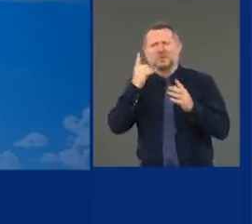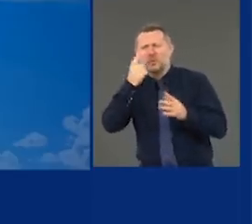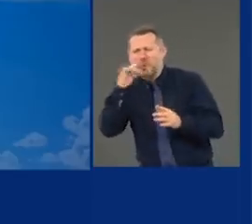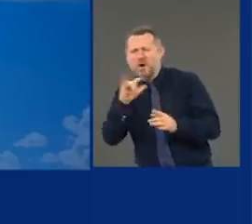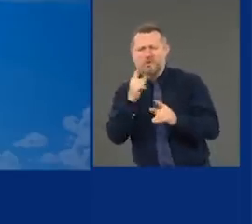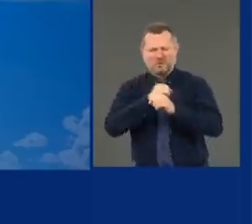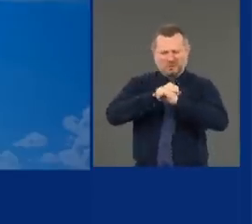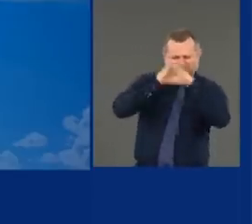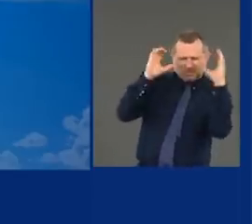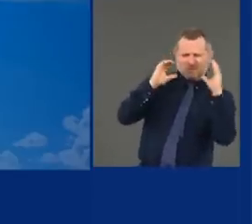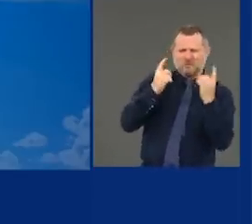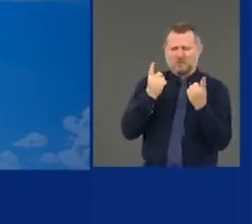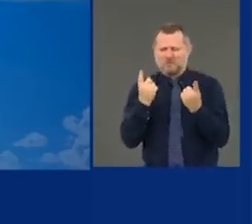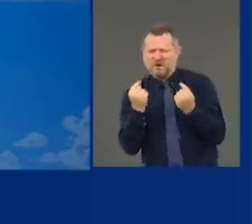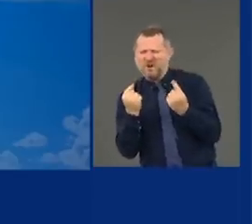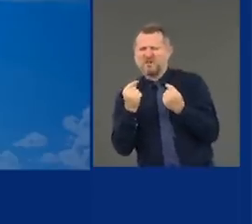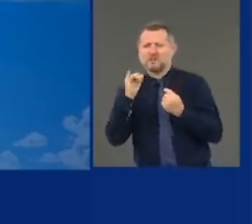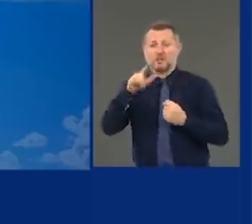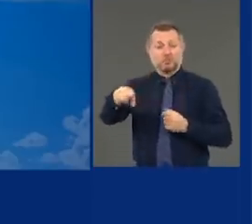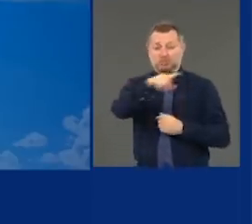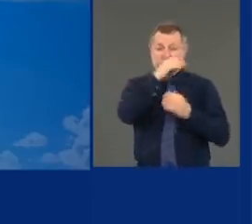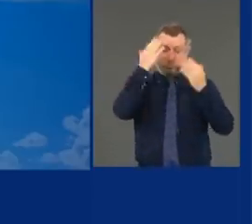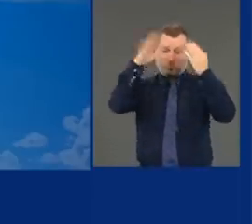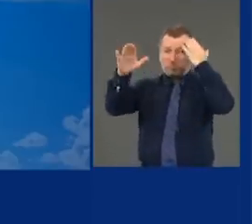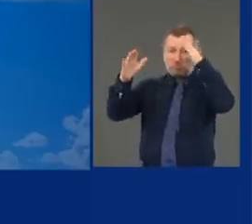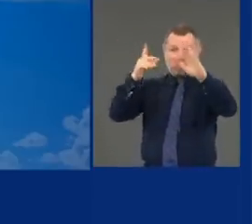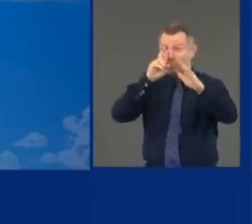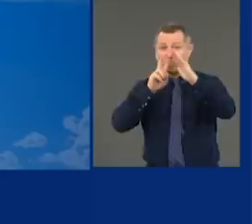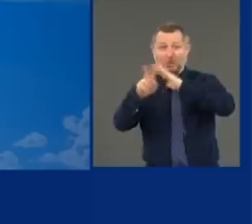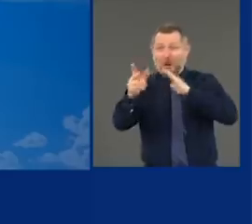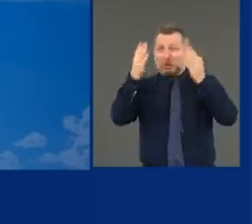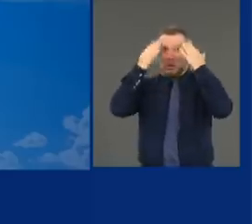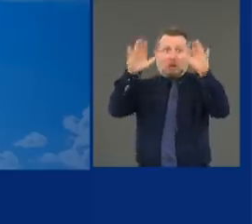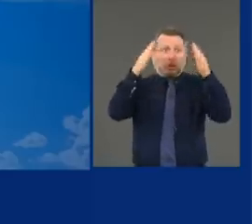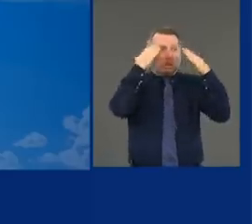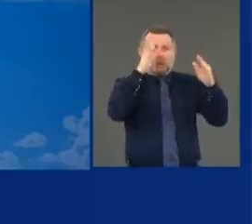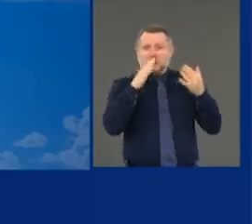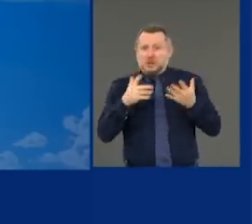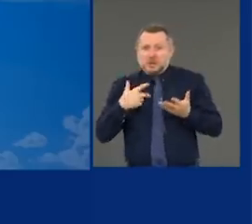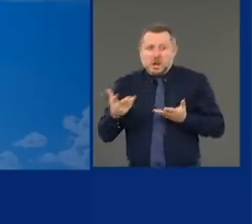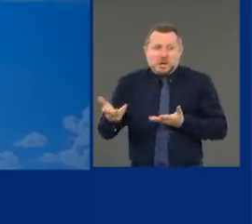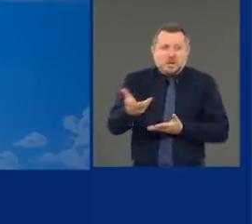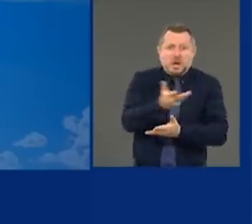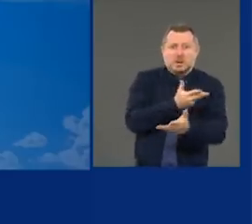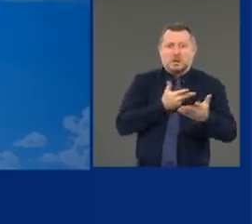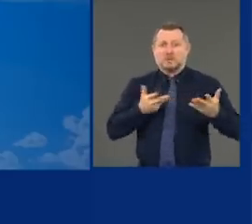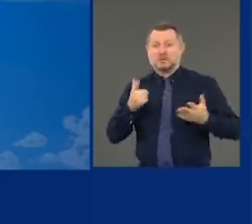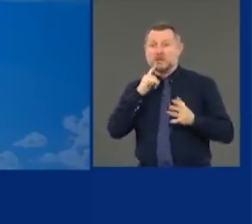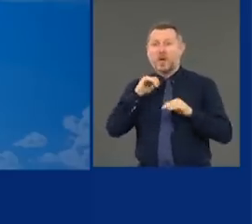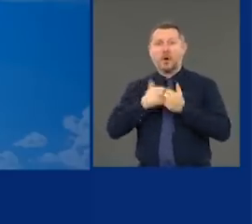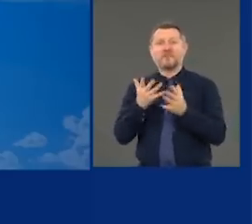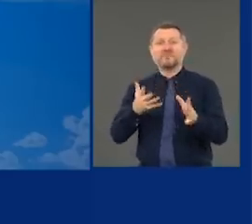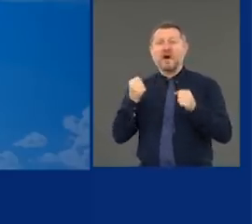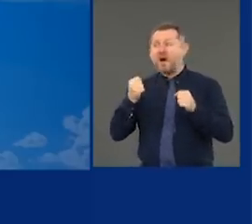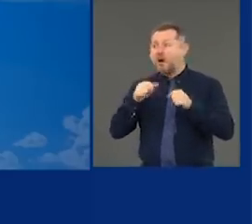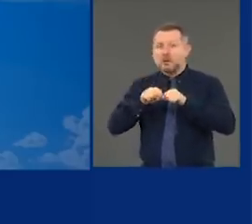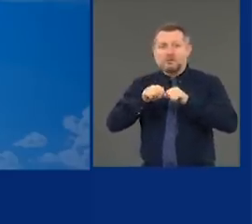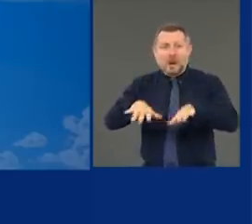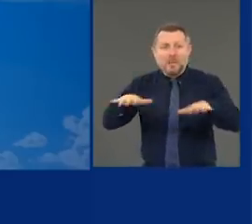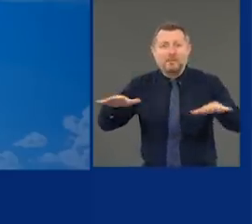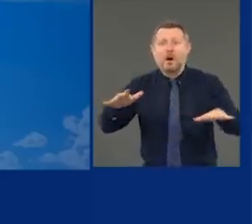knew. Nobody knew if you could control the spread of the virus. Nobody knew how fast you could control the spread of the